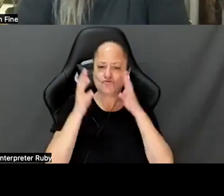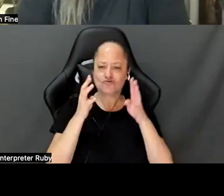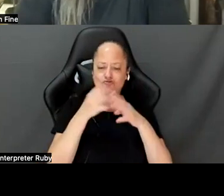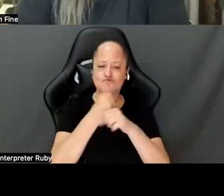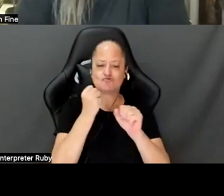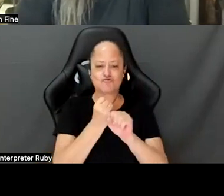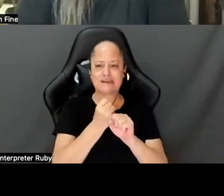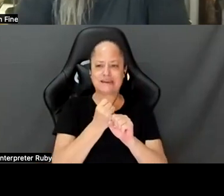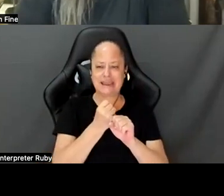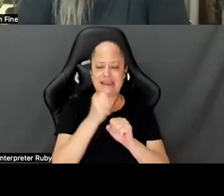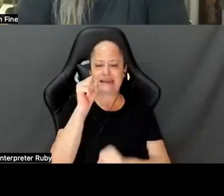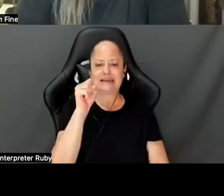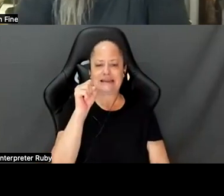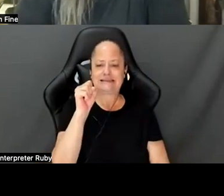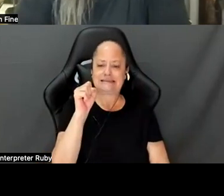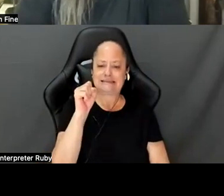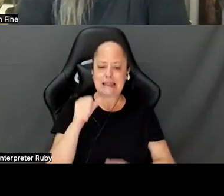state of living in violence.